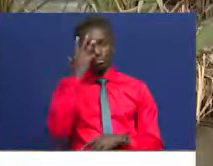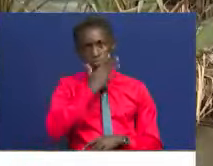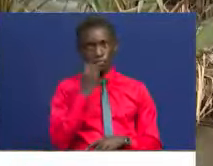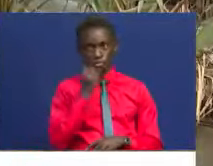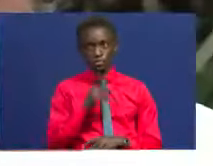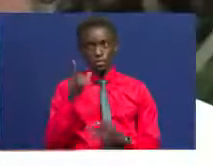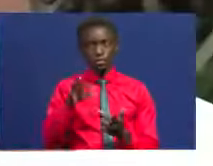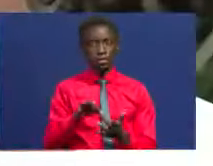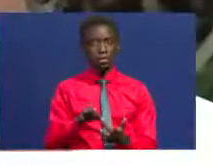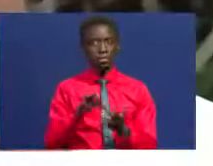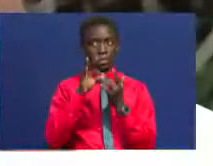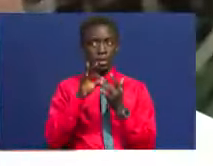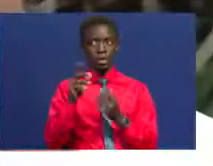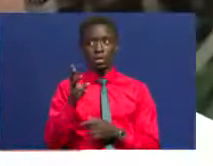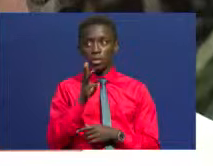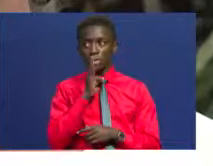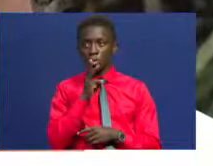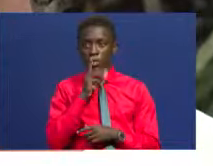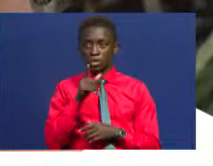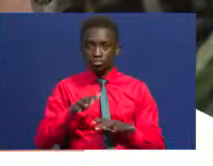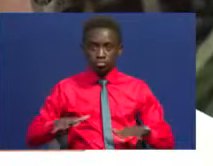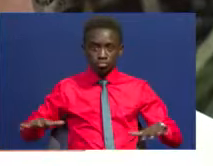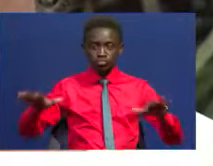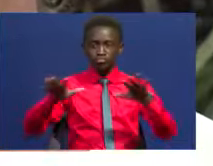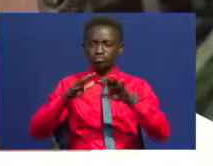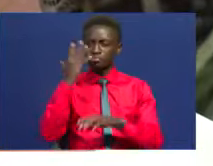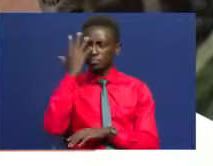unique. The lake is very unique.